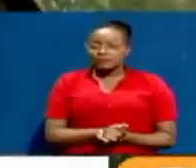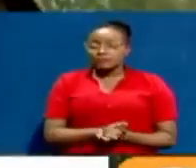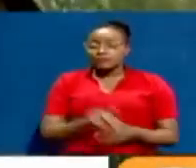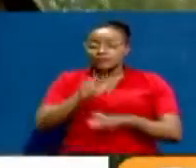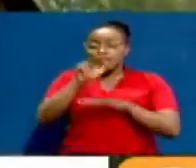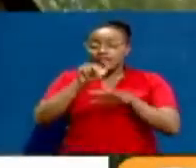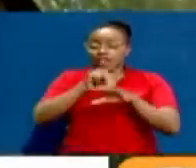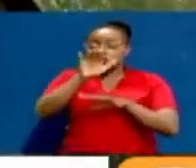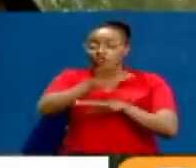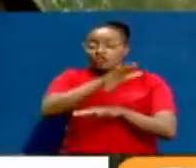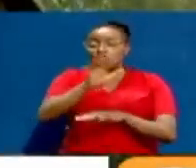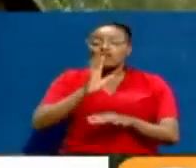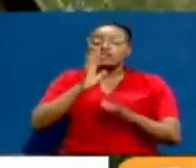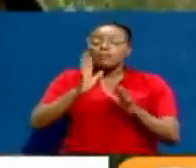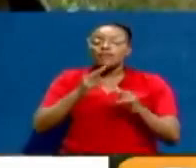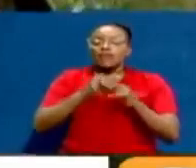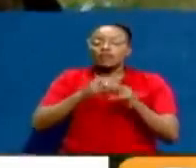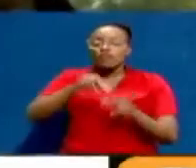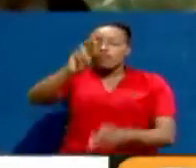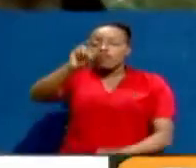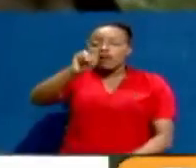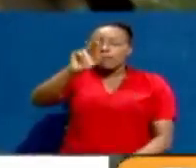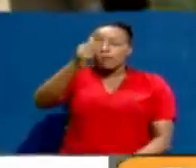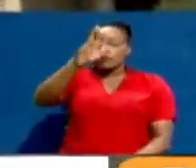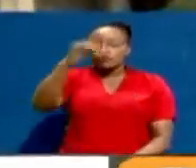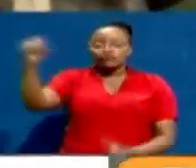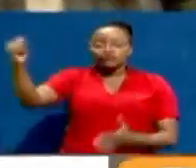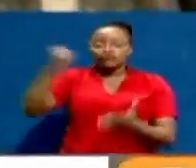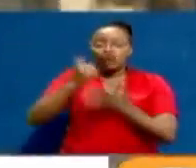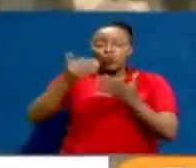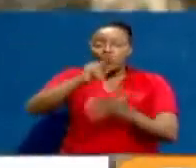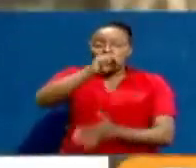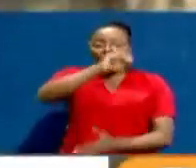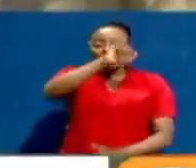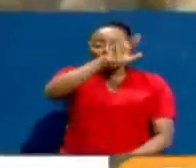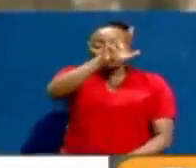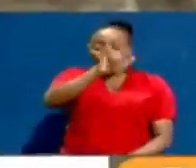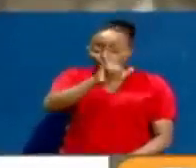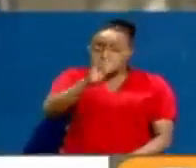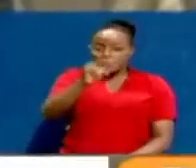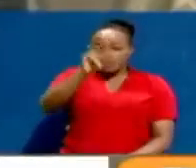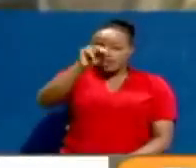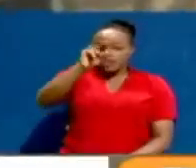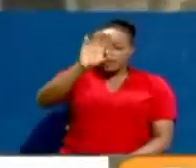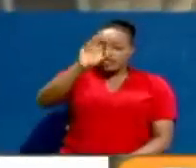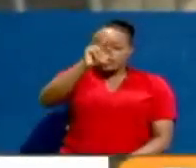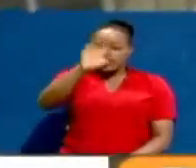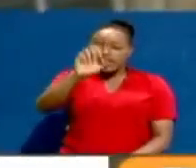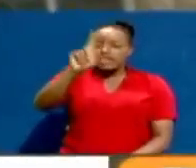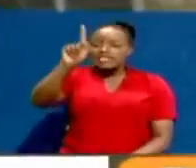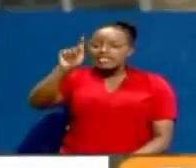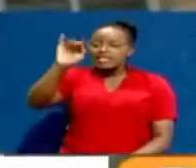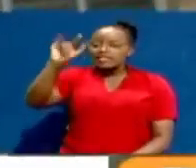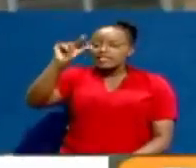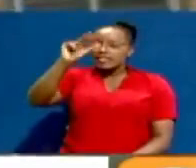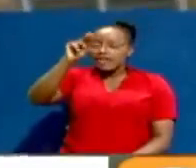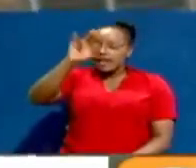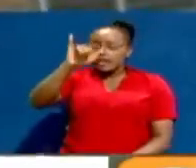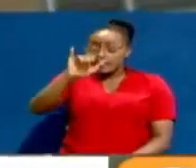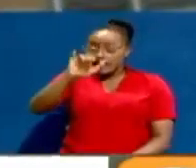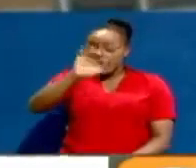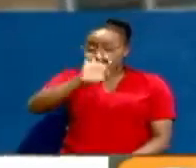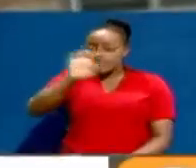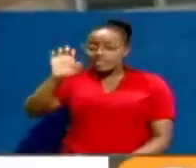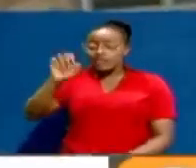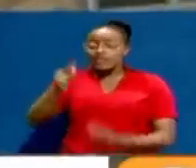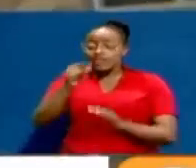With National Assembly Speaker Justin Muturi installed here at the Njuri Njeke Shrine in Tigania East constituency, the move